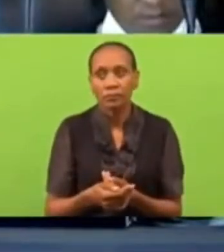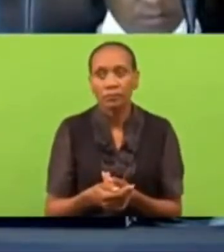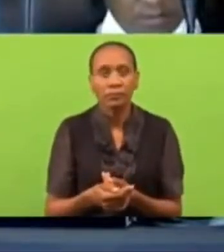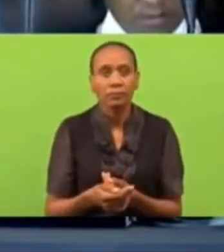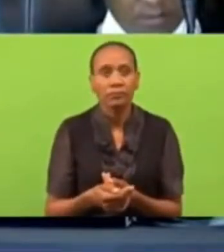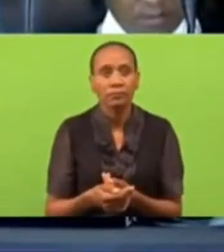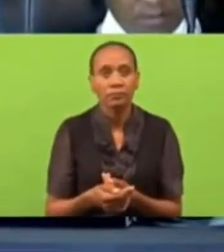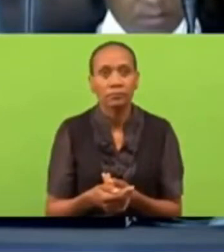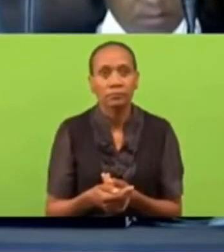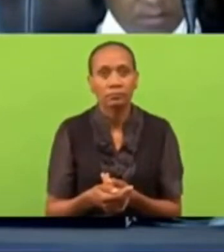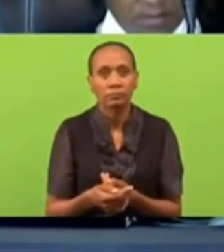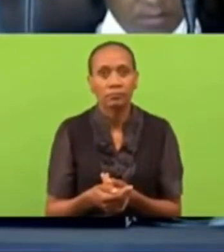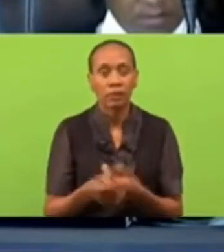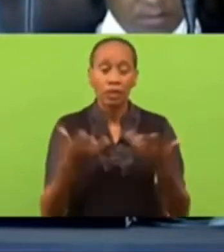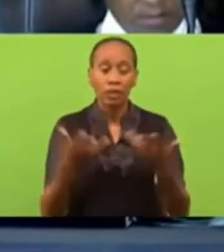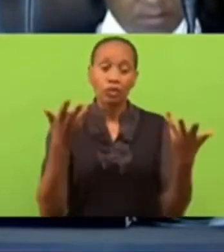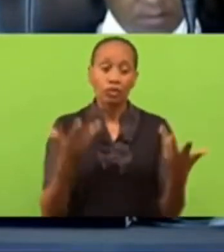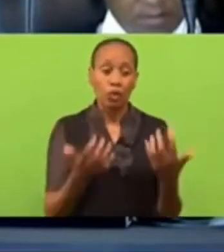This is providing